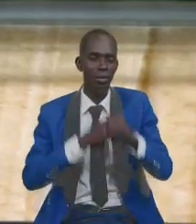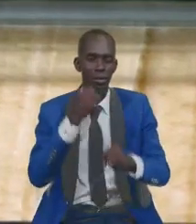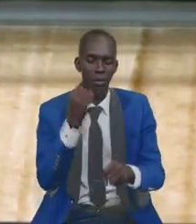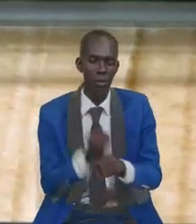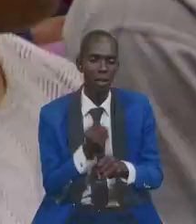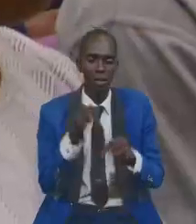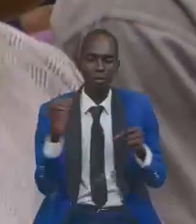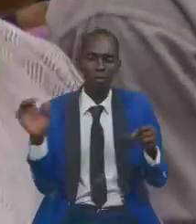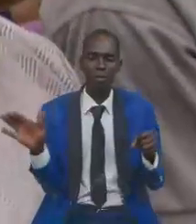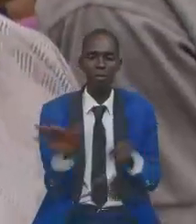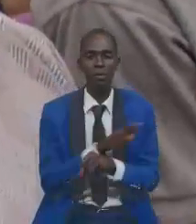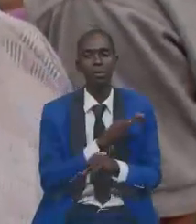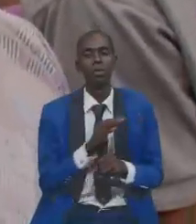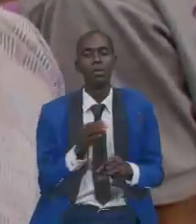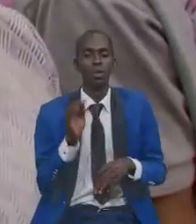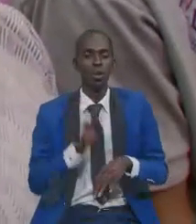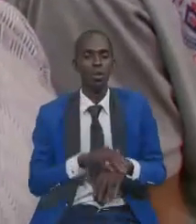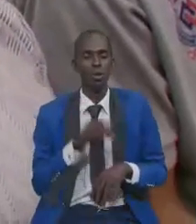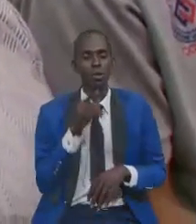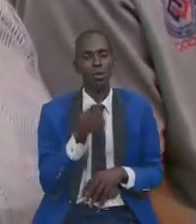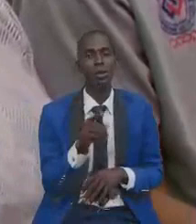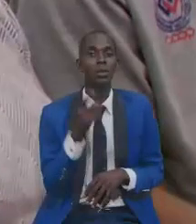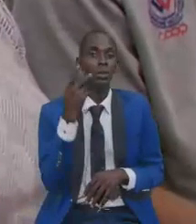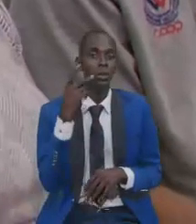pass over him. And then in